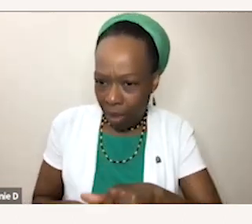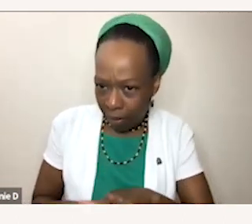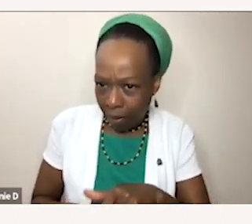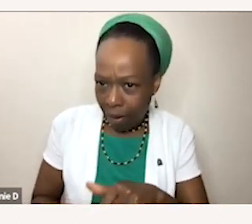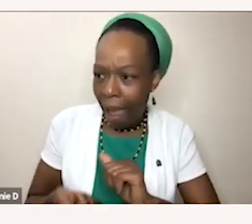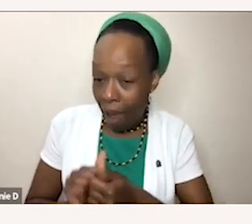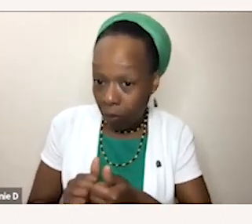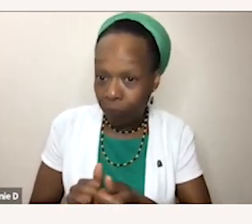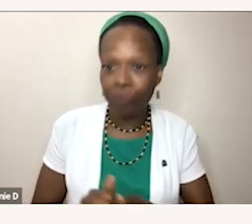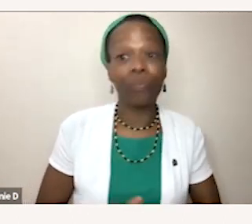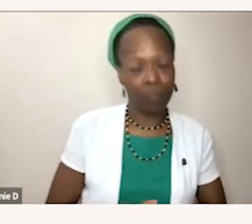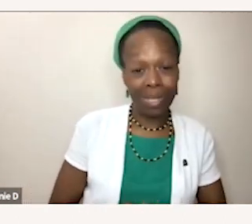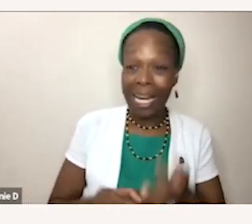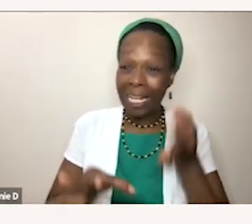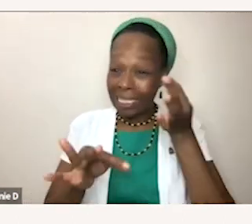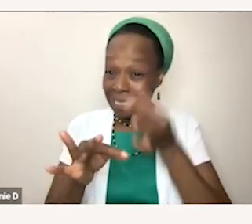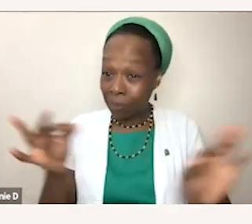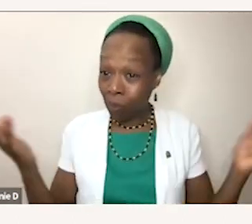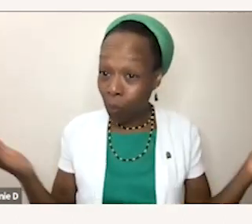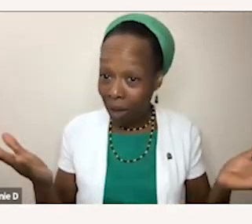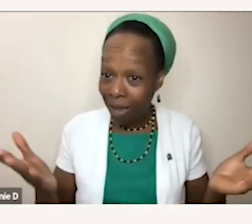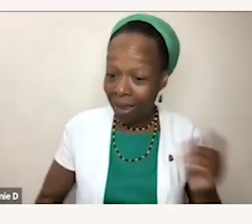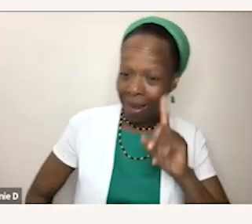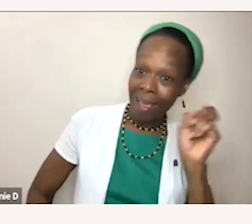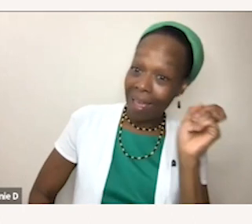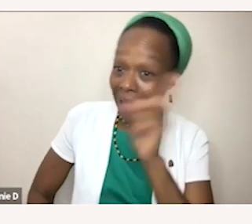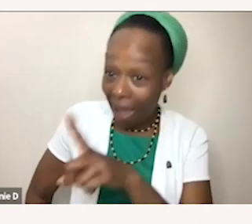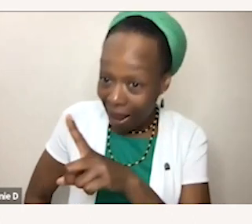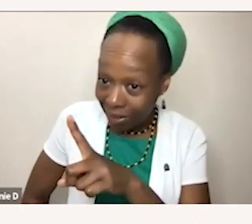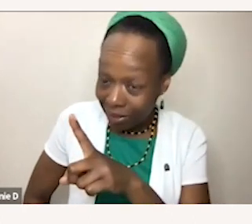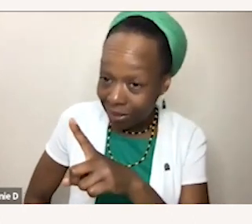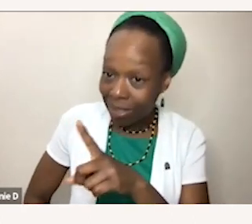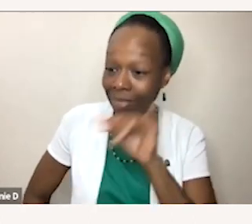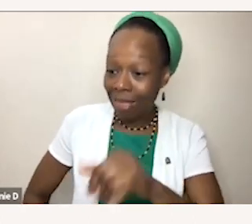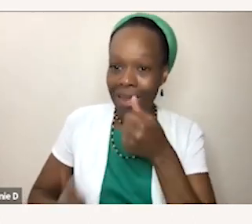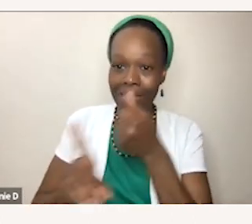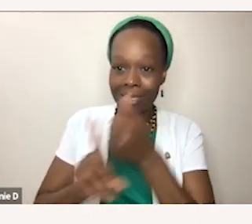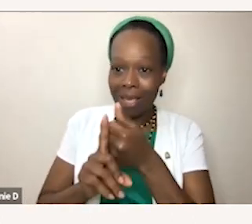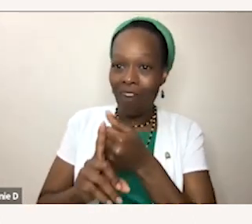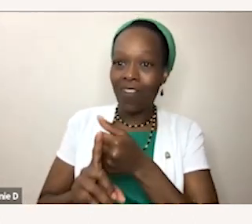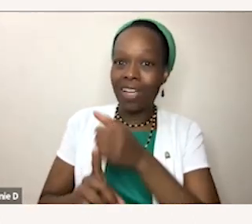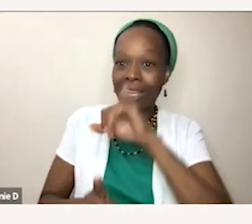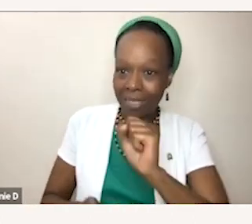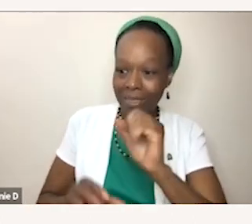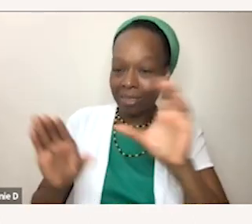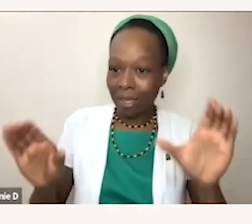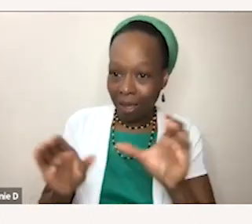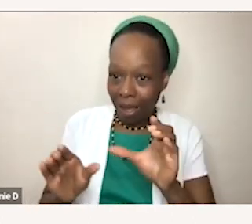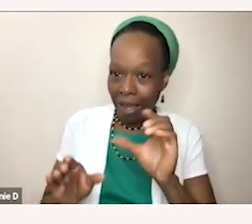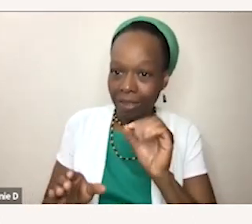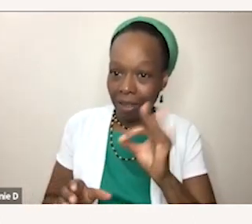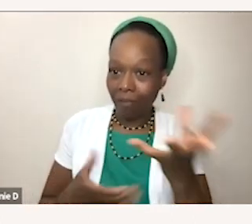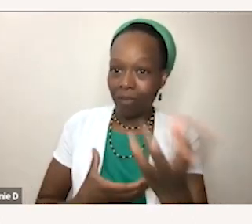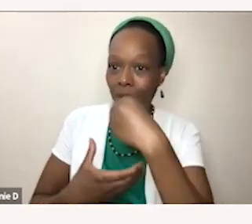act of asking whenever we can, that's an act of inclusion in and of itself. But